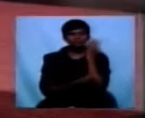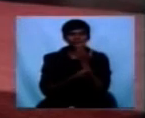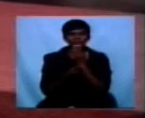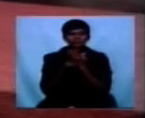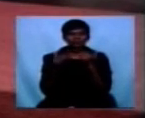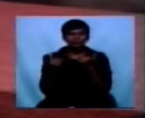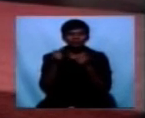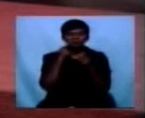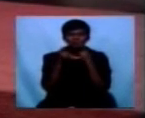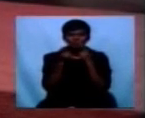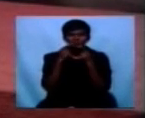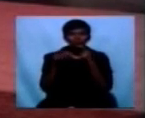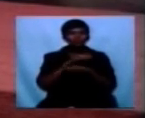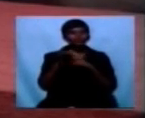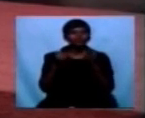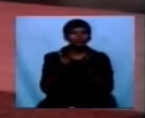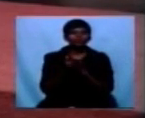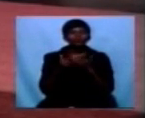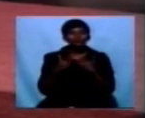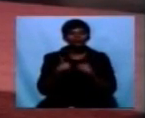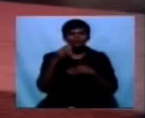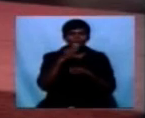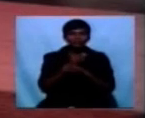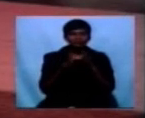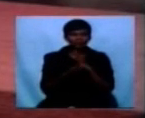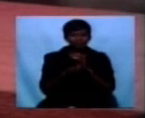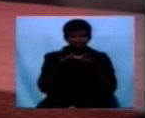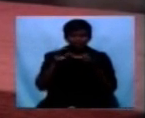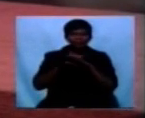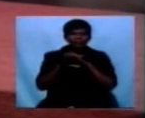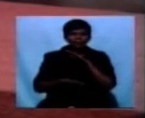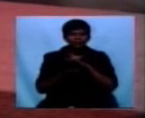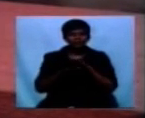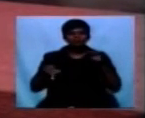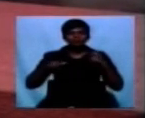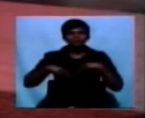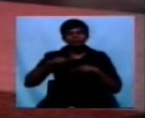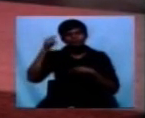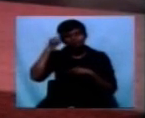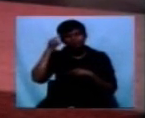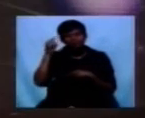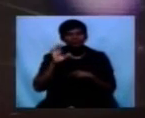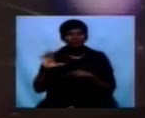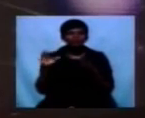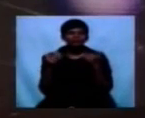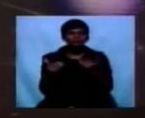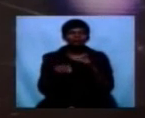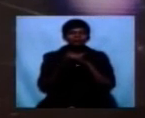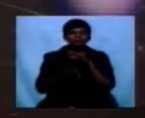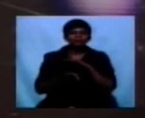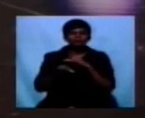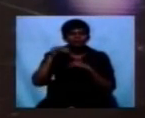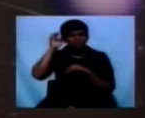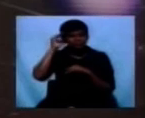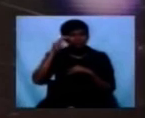you talk of all the existing infrastructure under the Ministry of Law Government there. It is now under my ministry. This